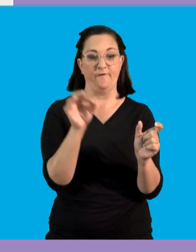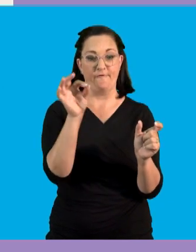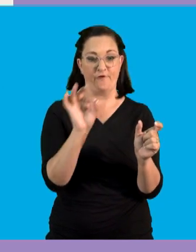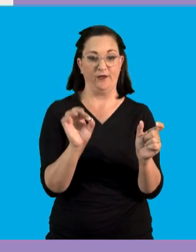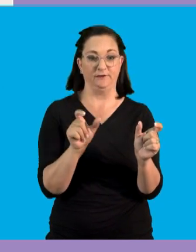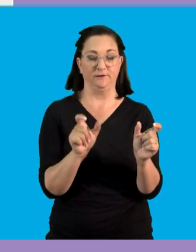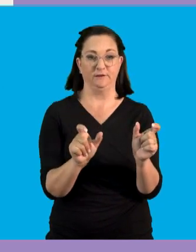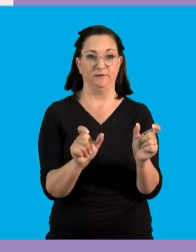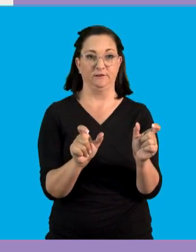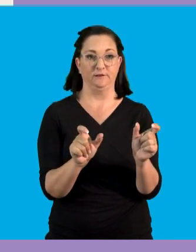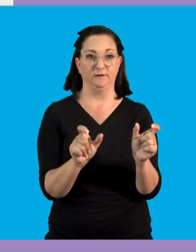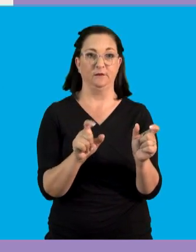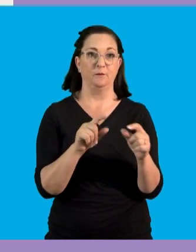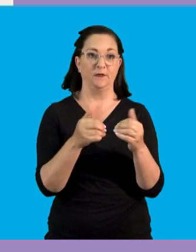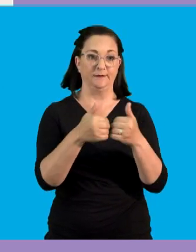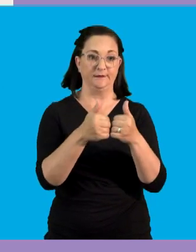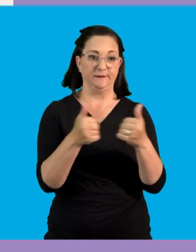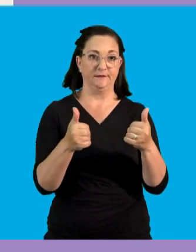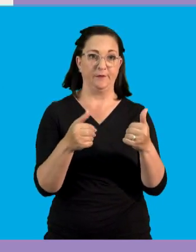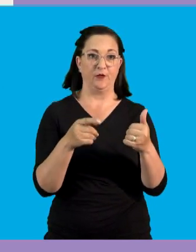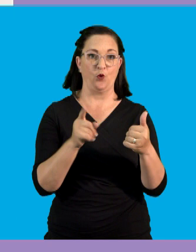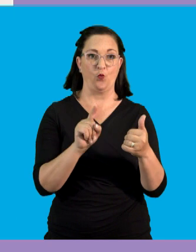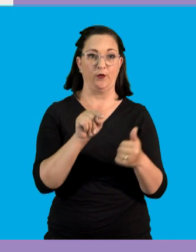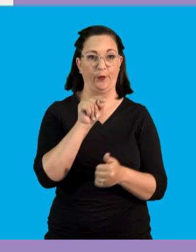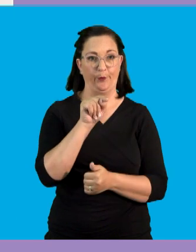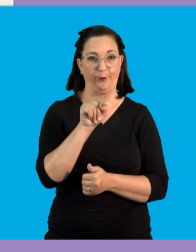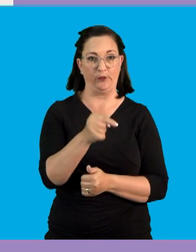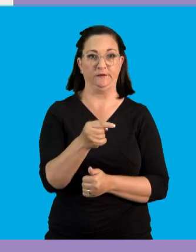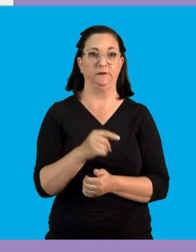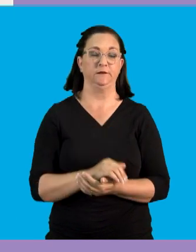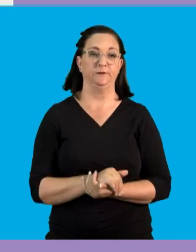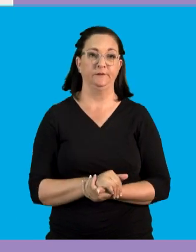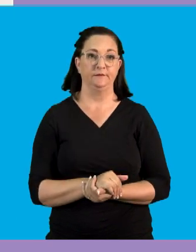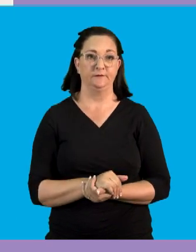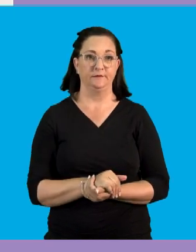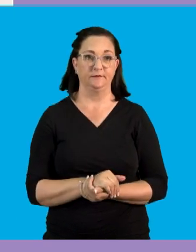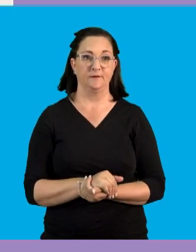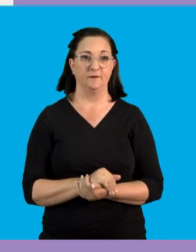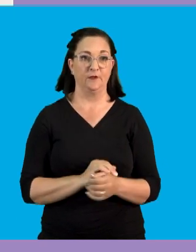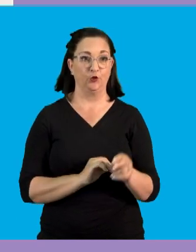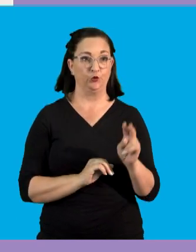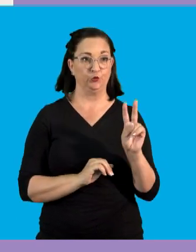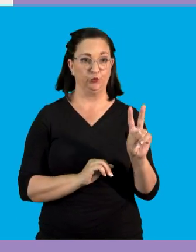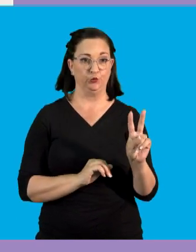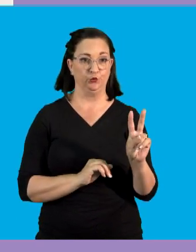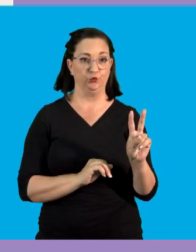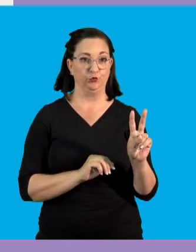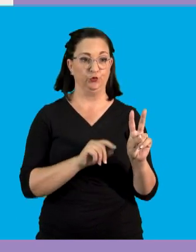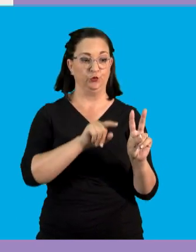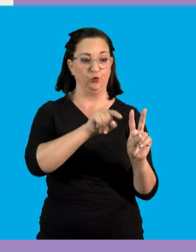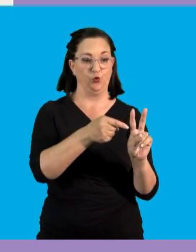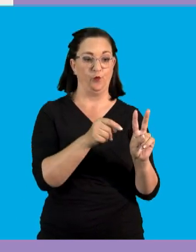a fractional part. They are separated by a decimal point. So for example, with